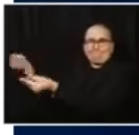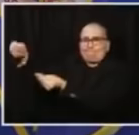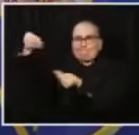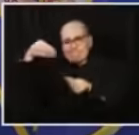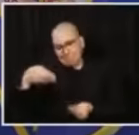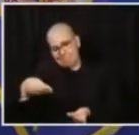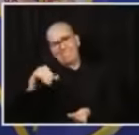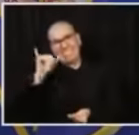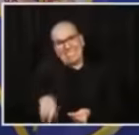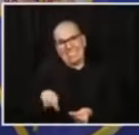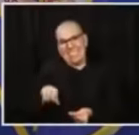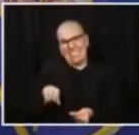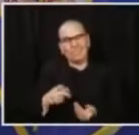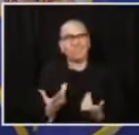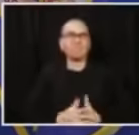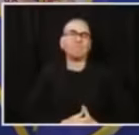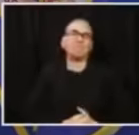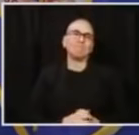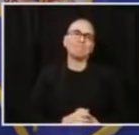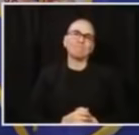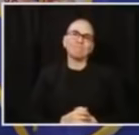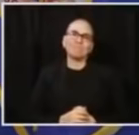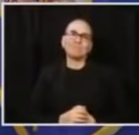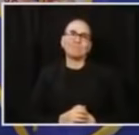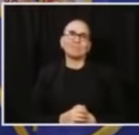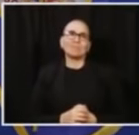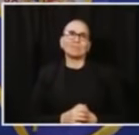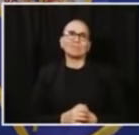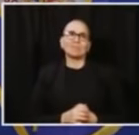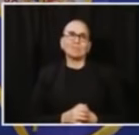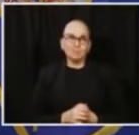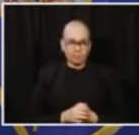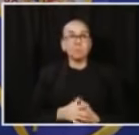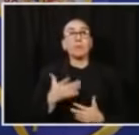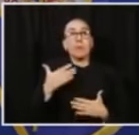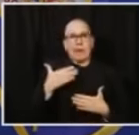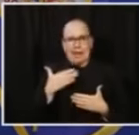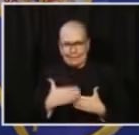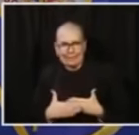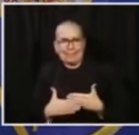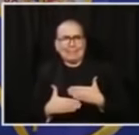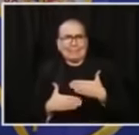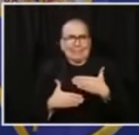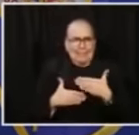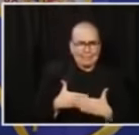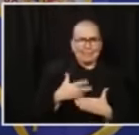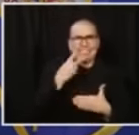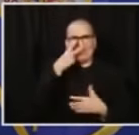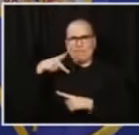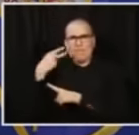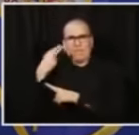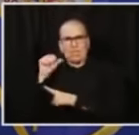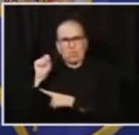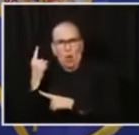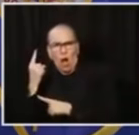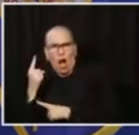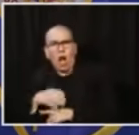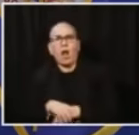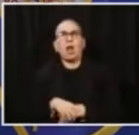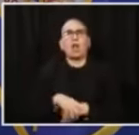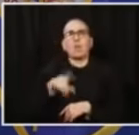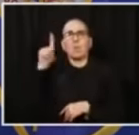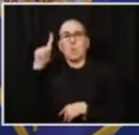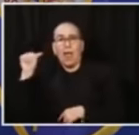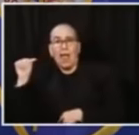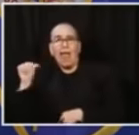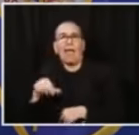recommendations. And as we move from one phase to the next, that will really be dependent on vaccine supply.